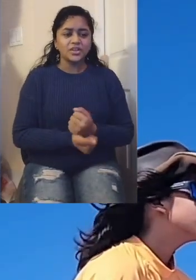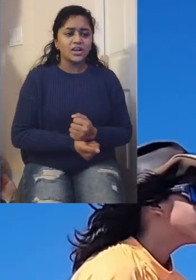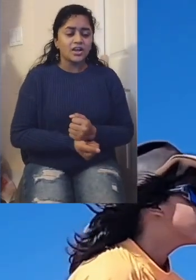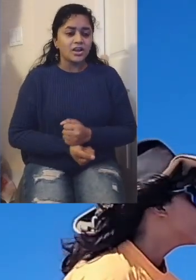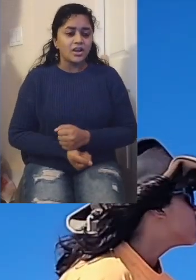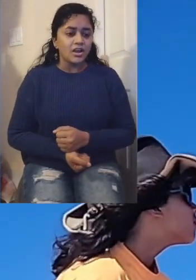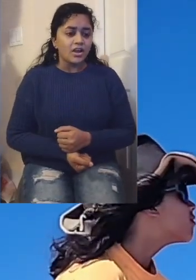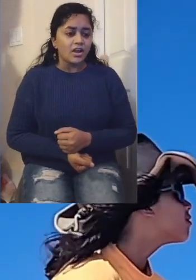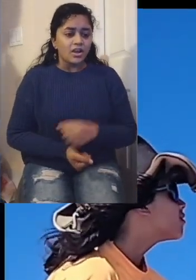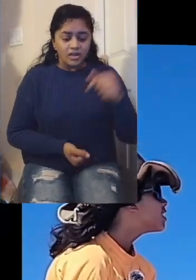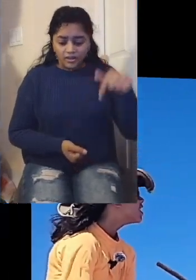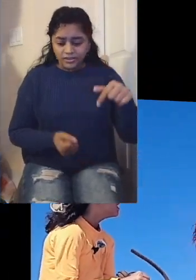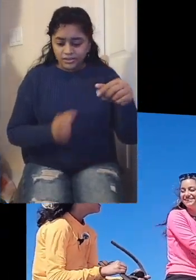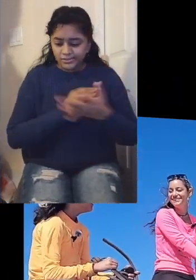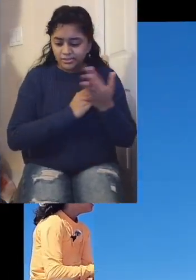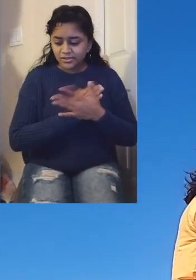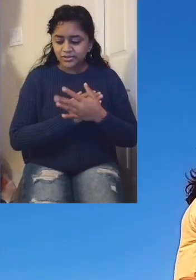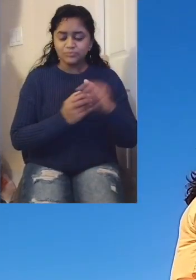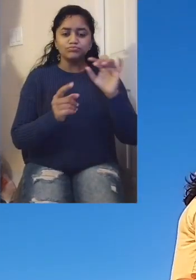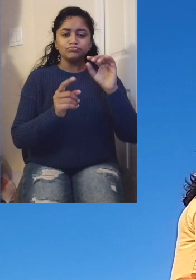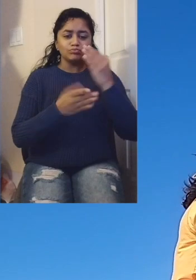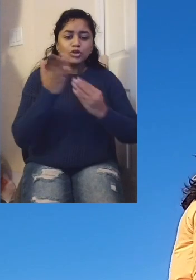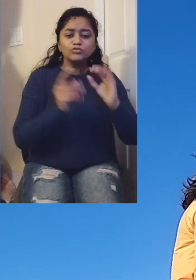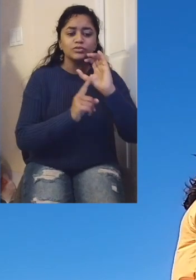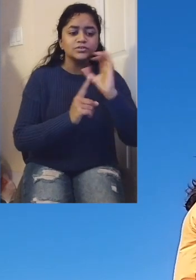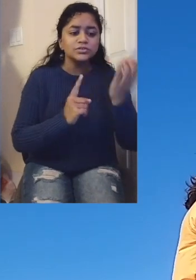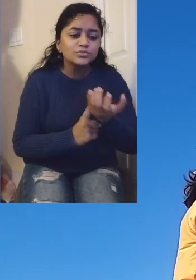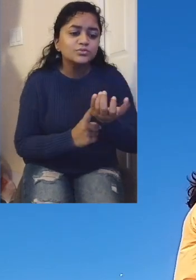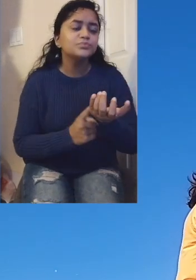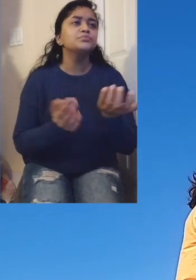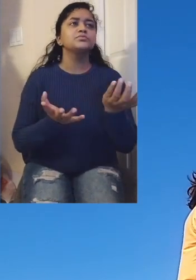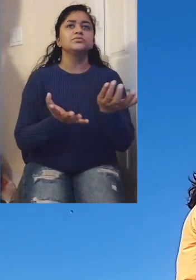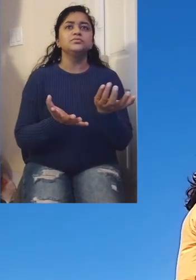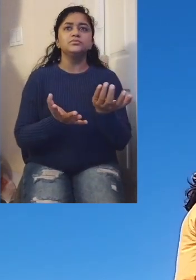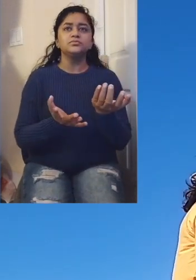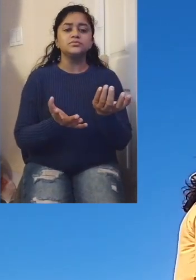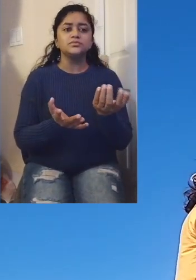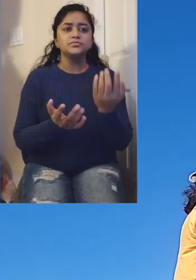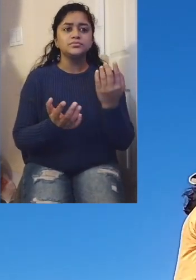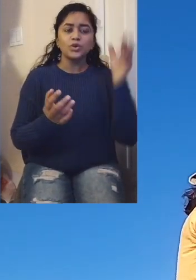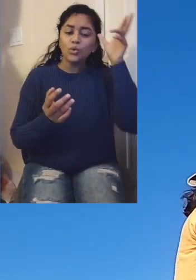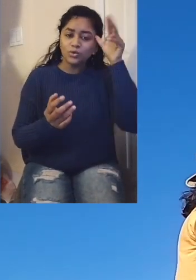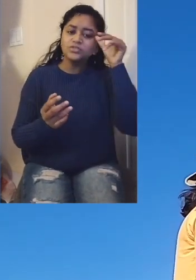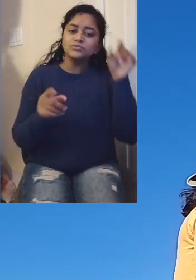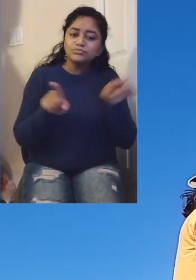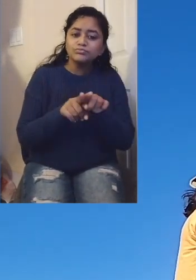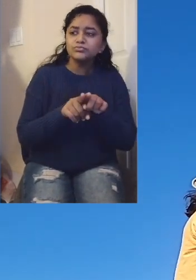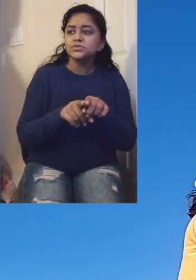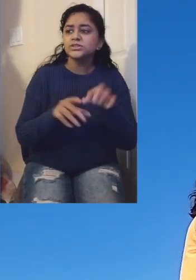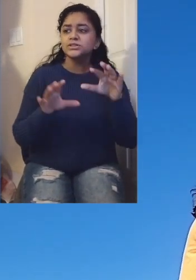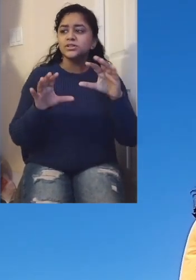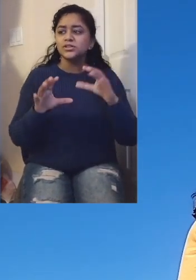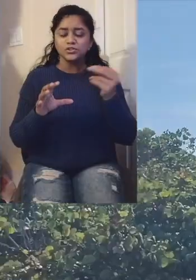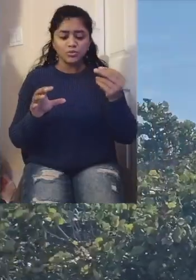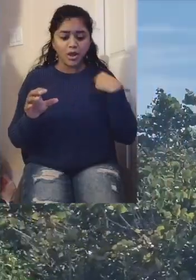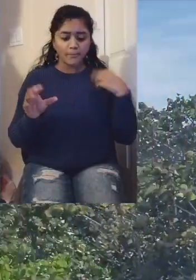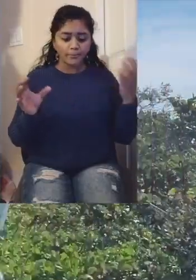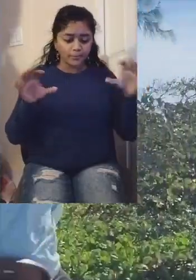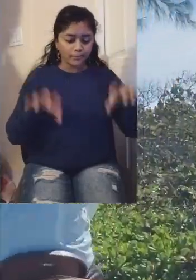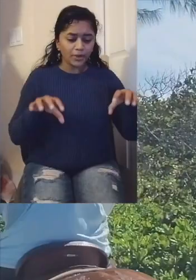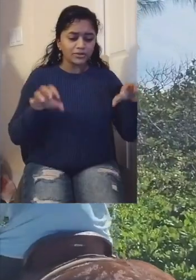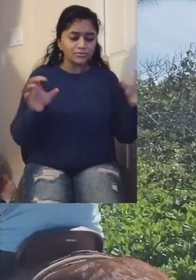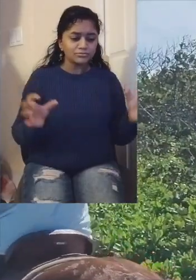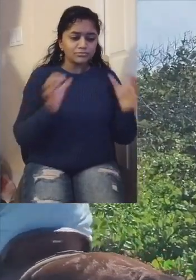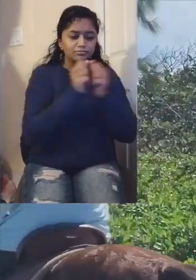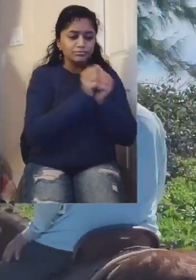at my farm. Yeah. What is the history and what are some milestones of Cayman Yee Haw?